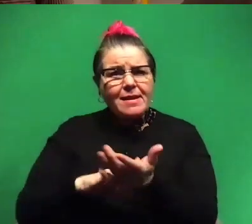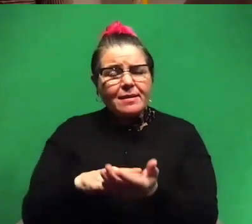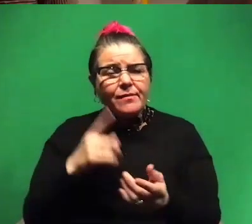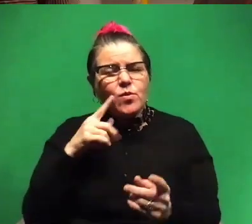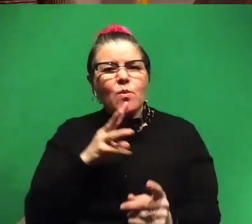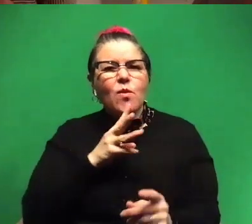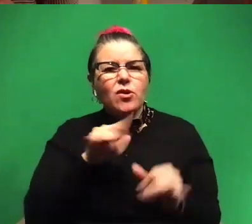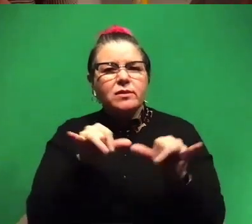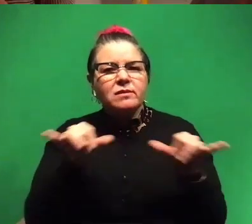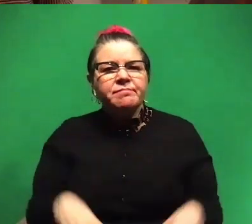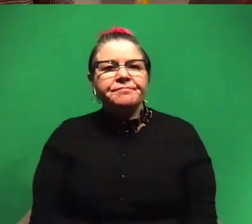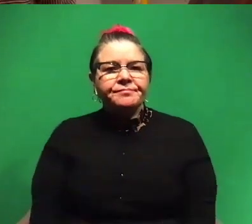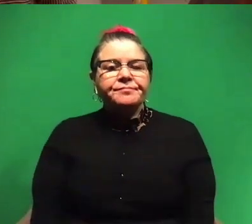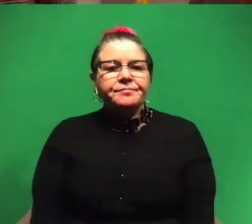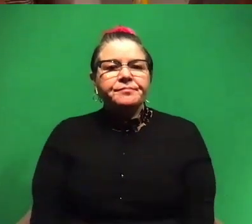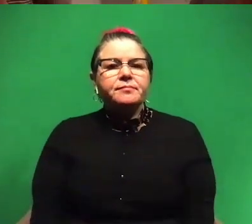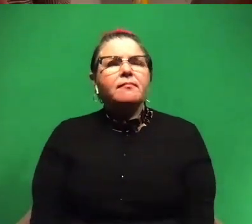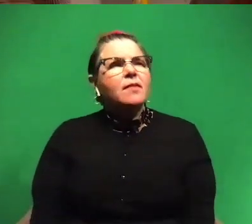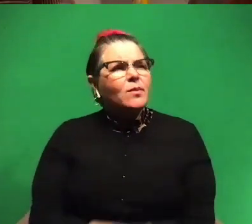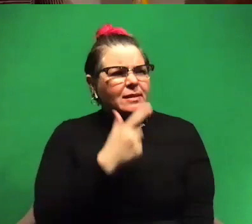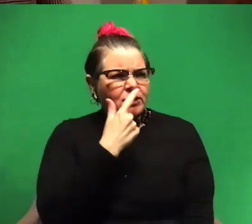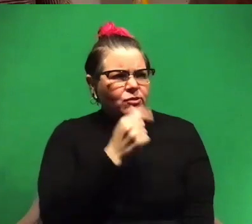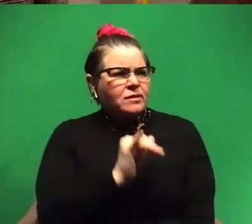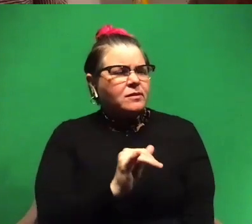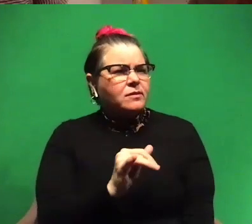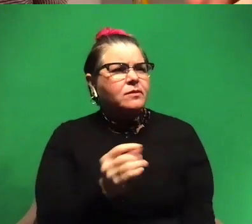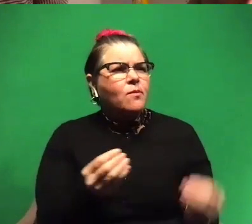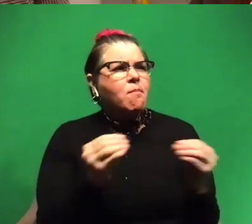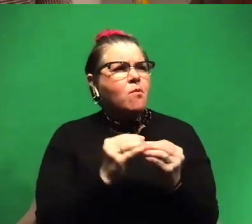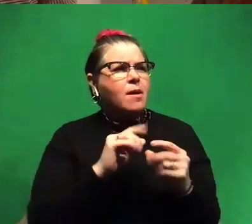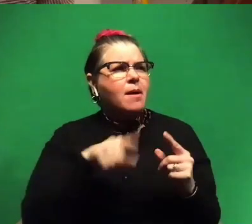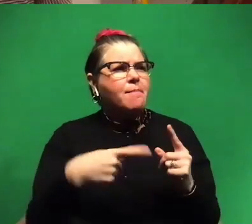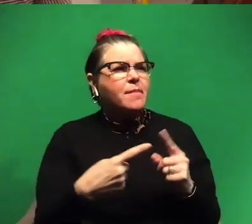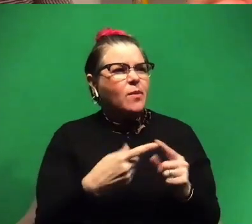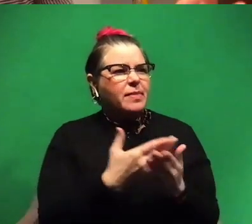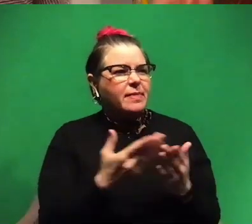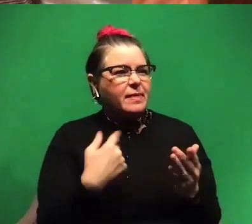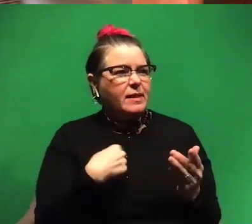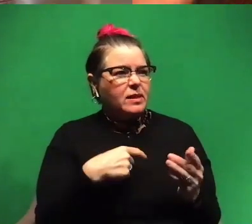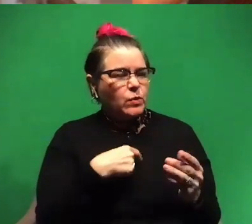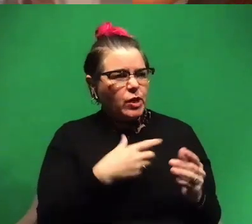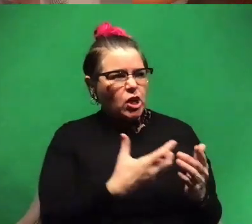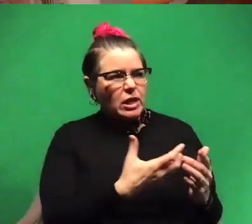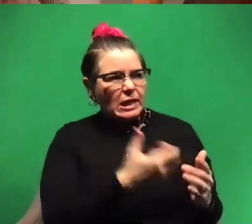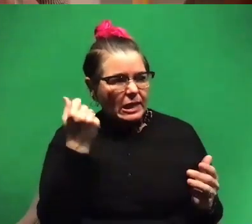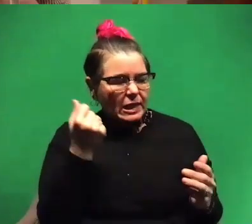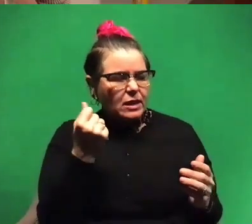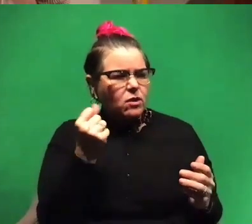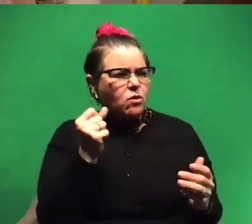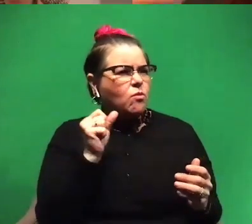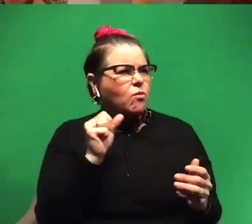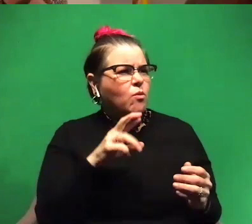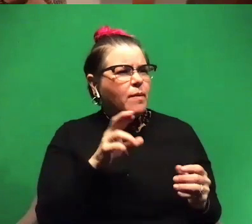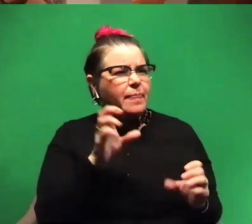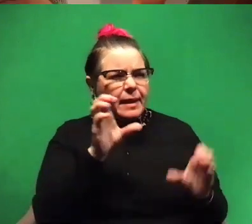water systems. Interesting. So is it more about the stuff that we're getting to, or maybe the chemicals